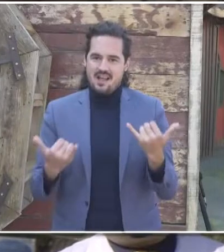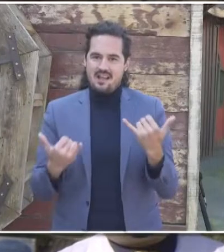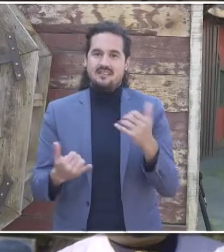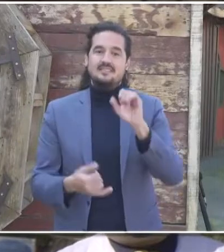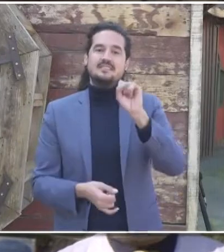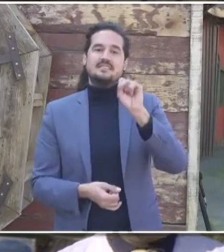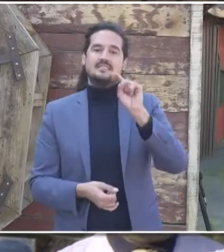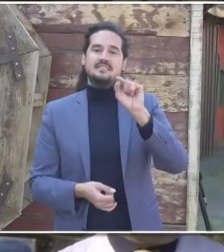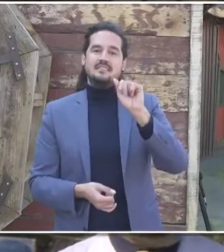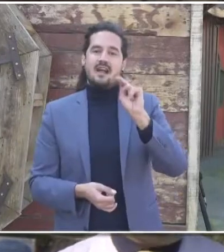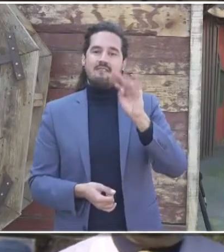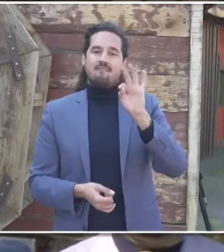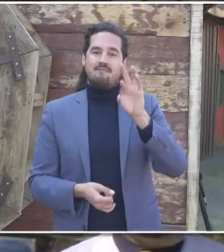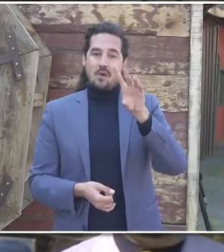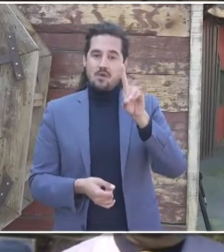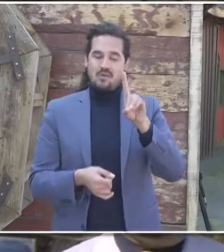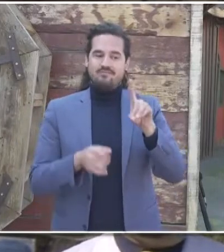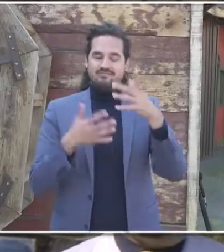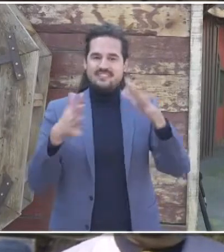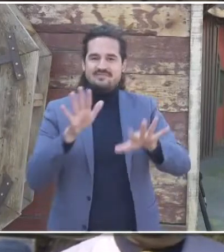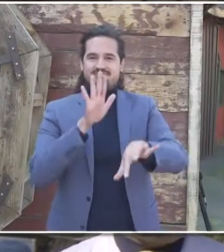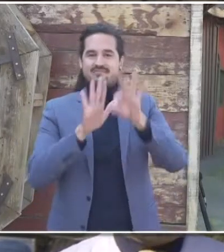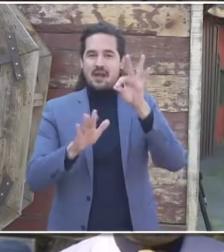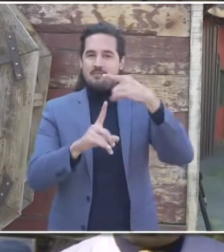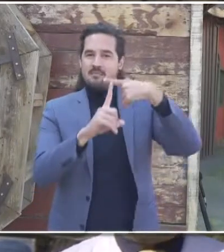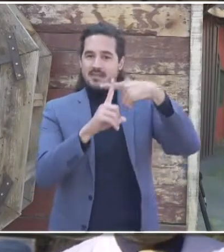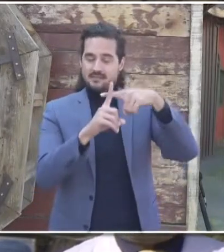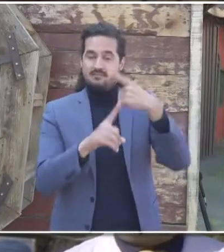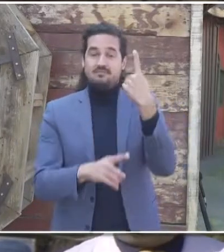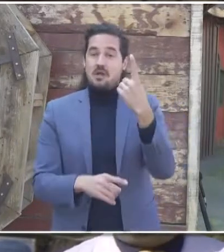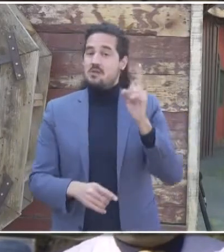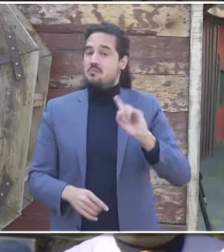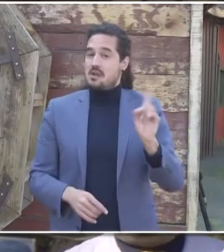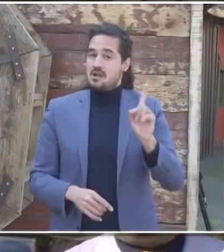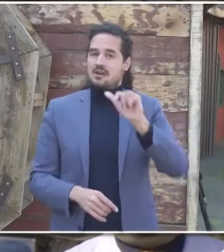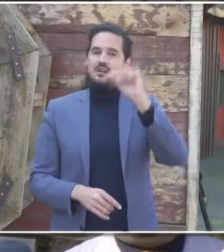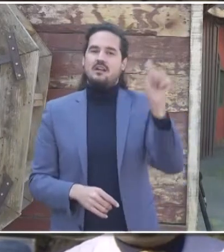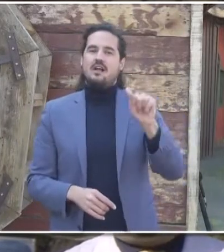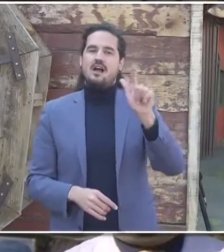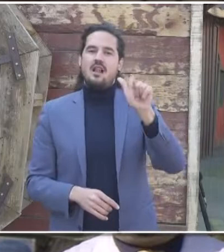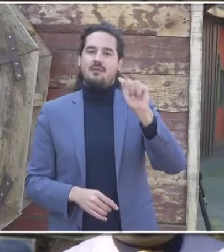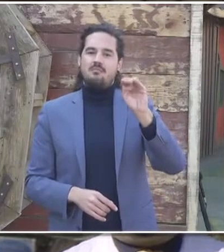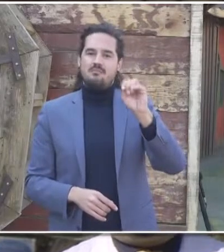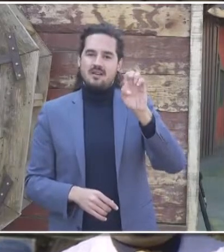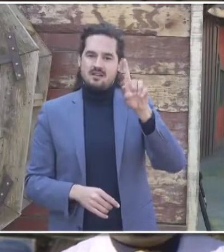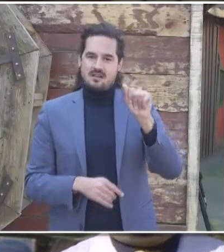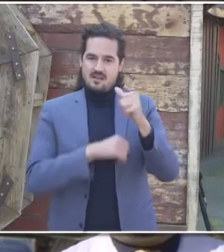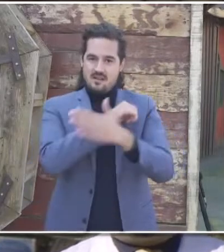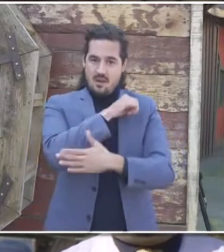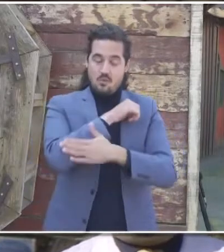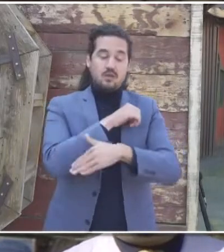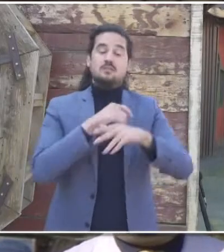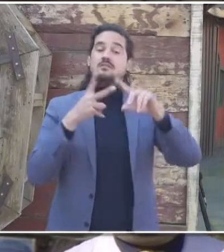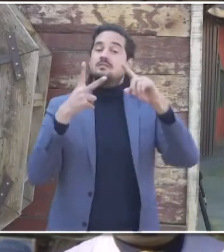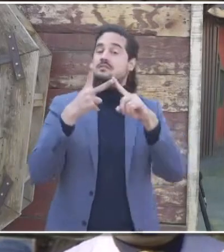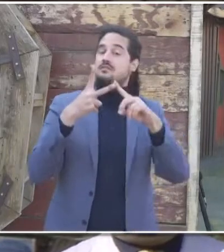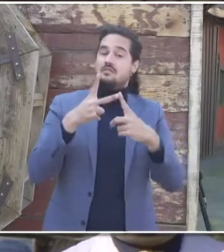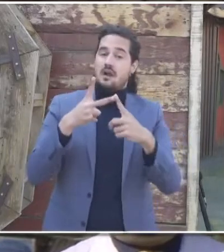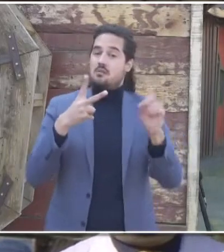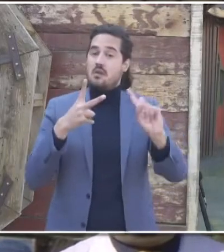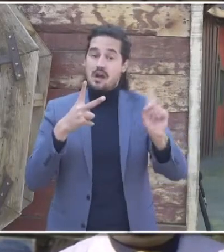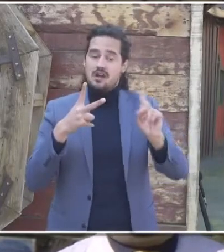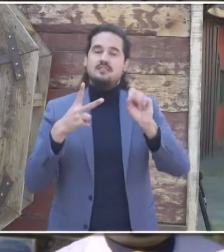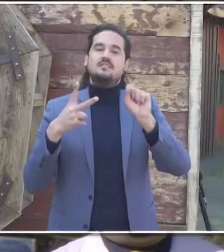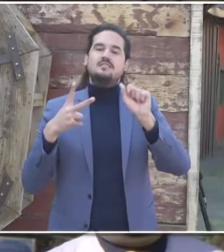Alameda County and one in Santa Clara County. So 2 variants that we identify as South African